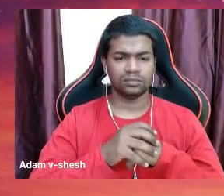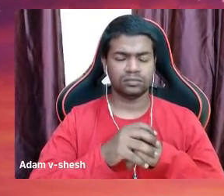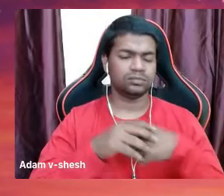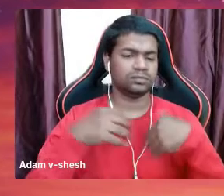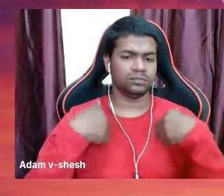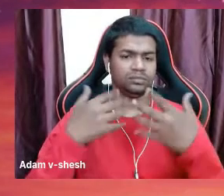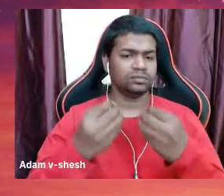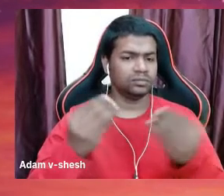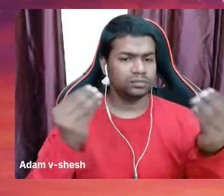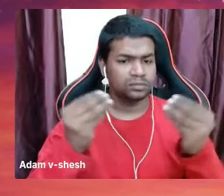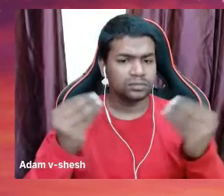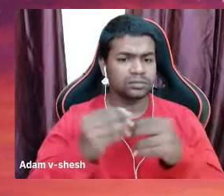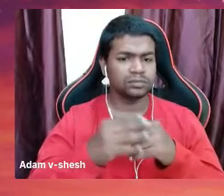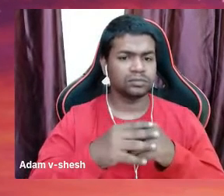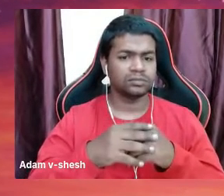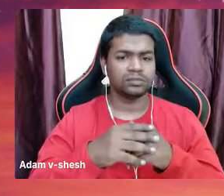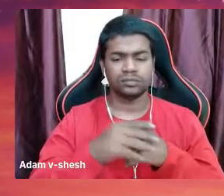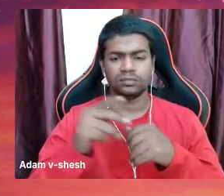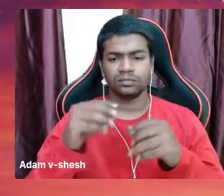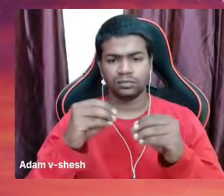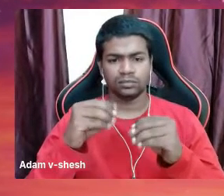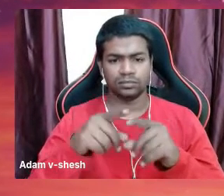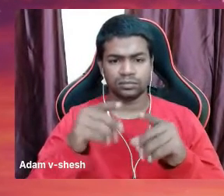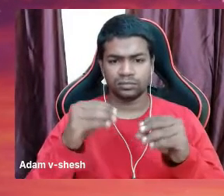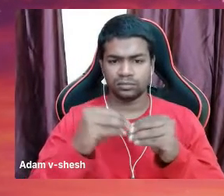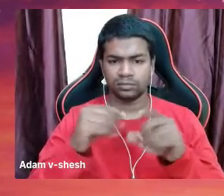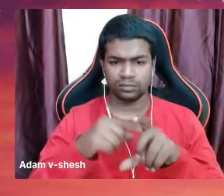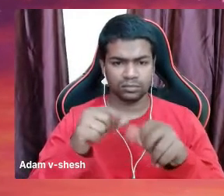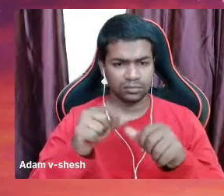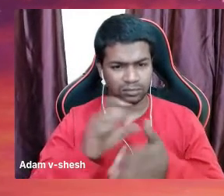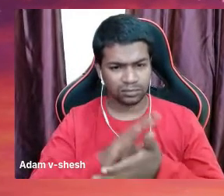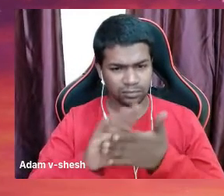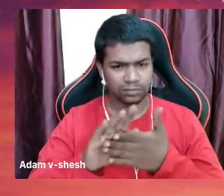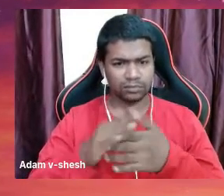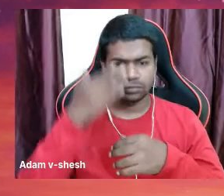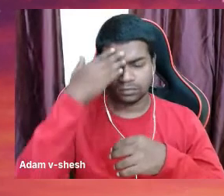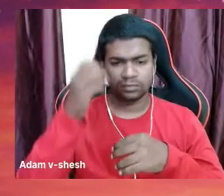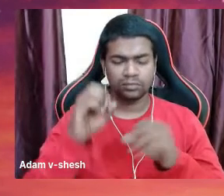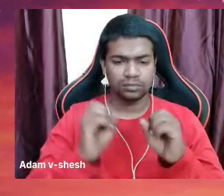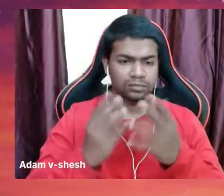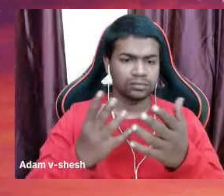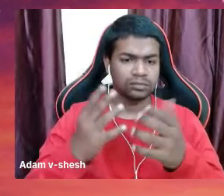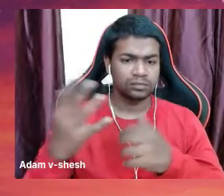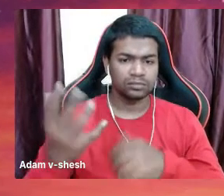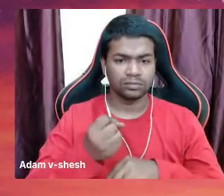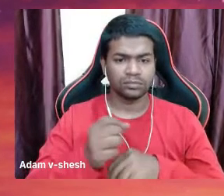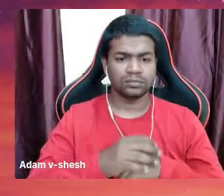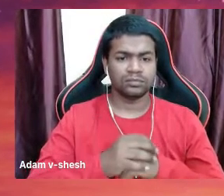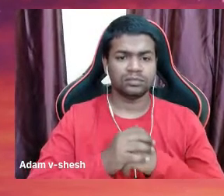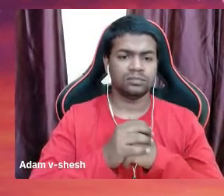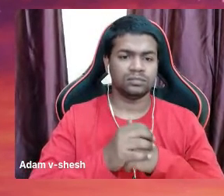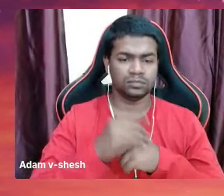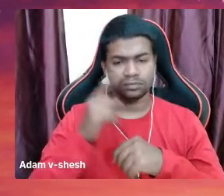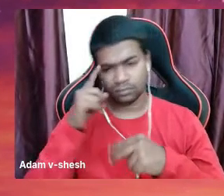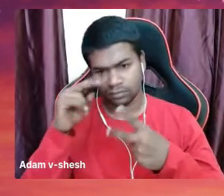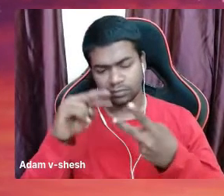need some of the beachhead companies of our ecosystem to start taking the embodying that